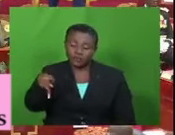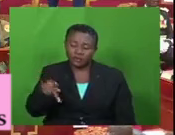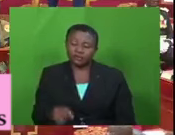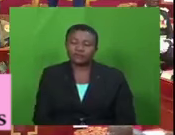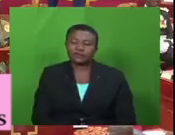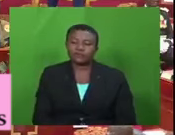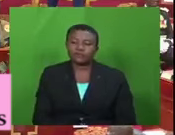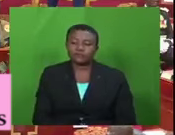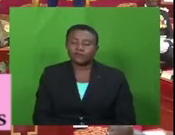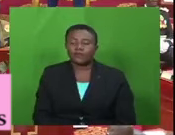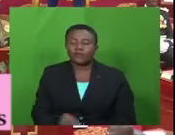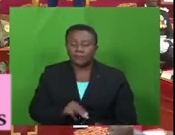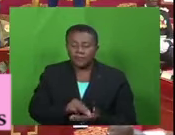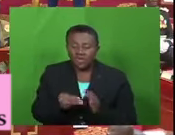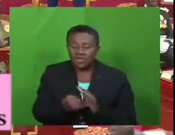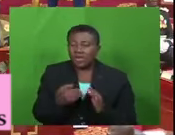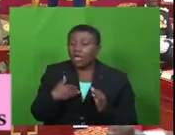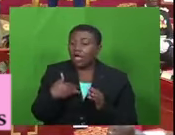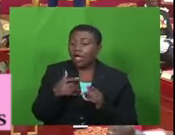is a